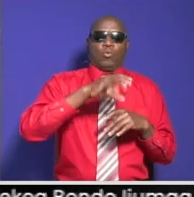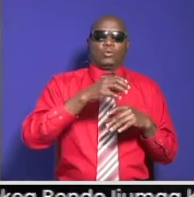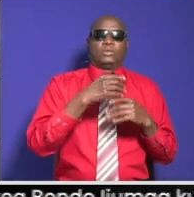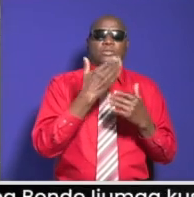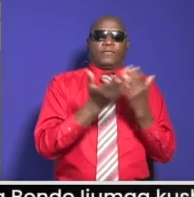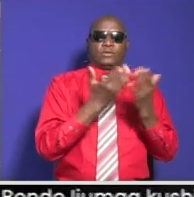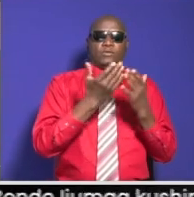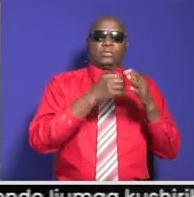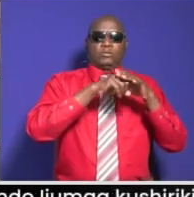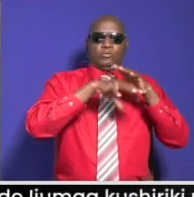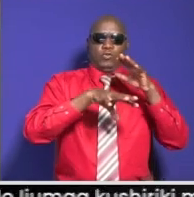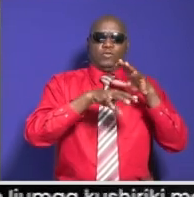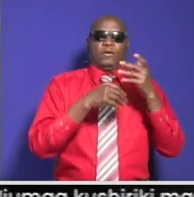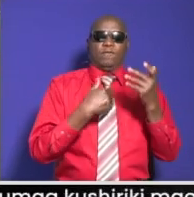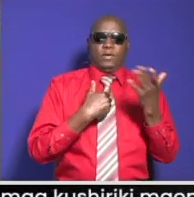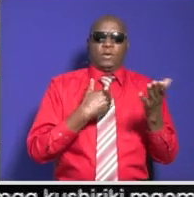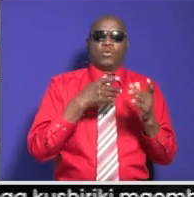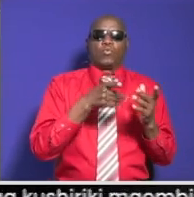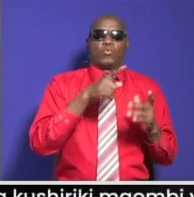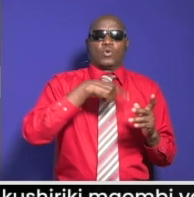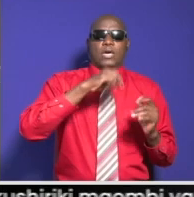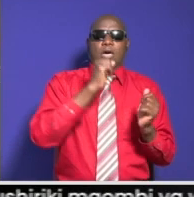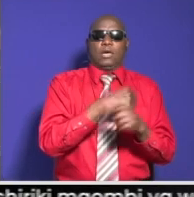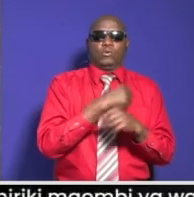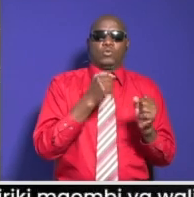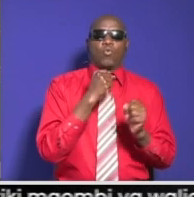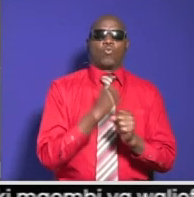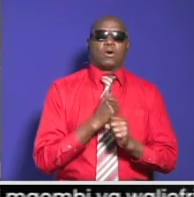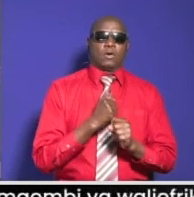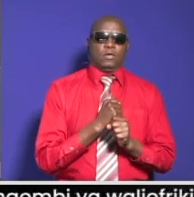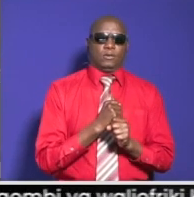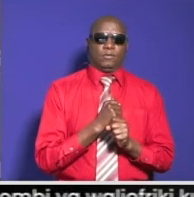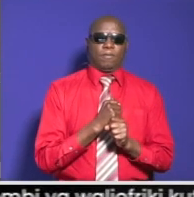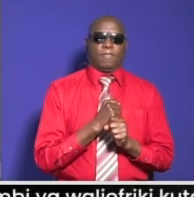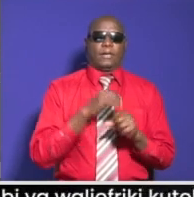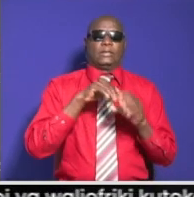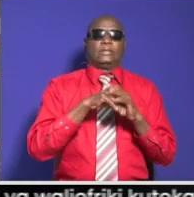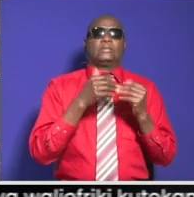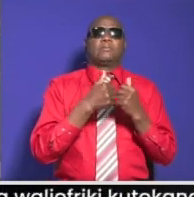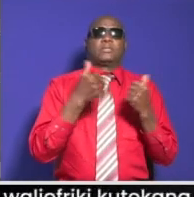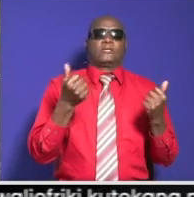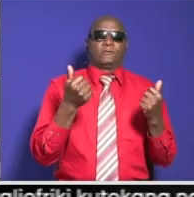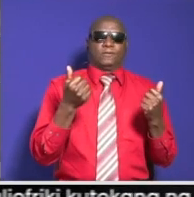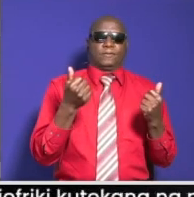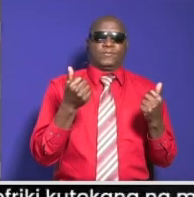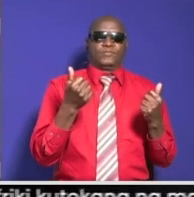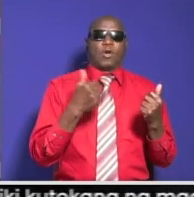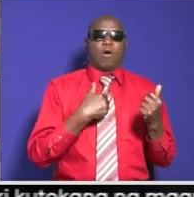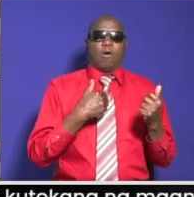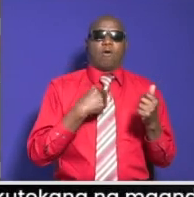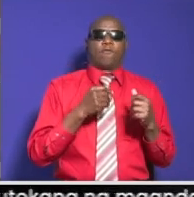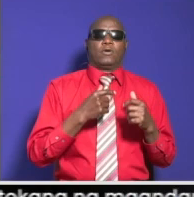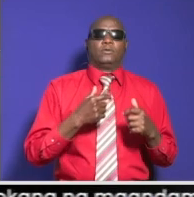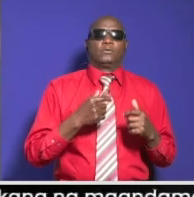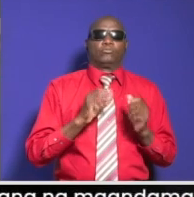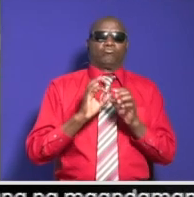devolved function, and we cannot work in separation. So we coexist together